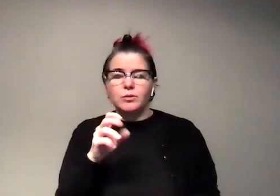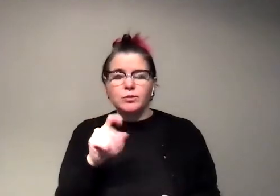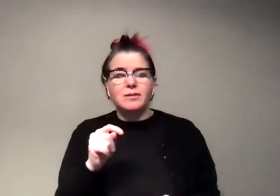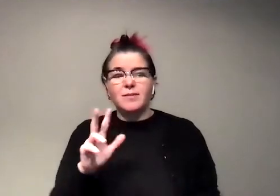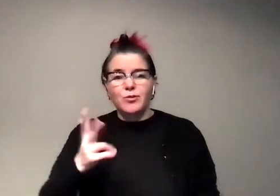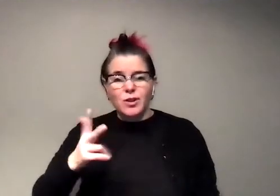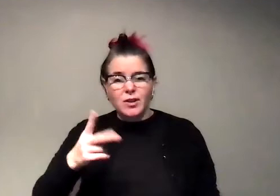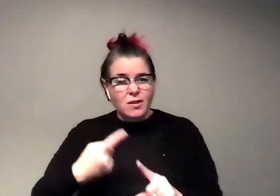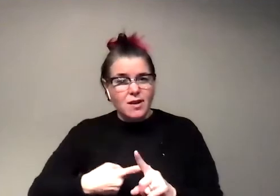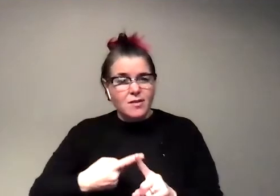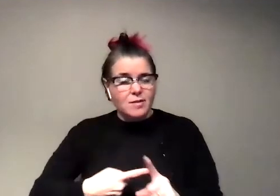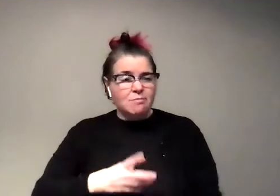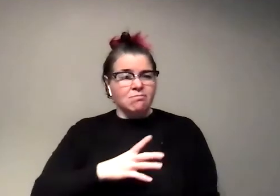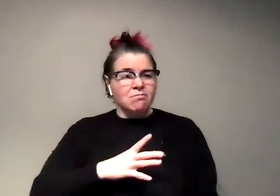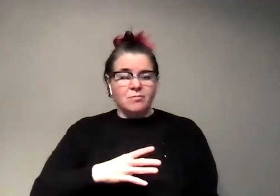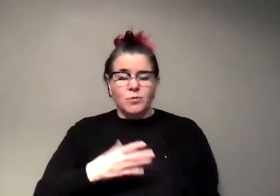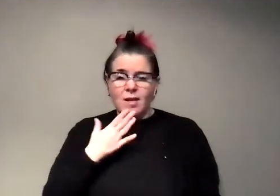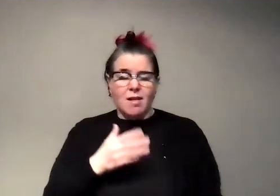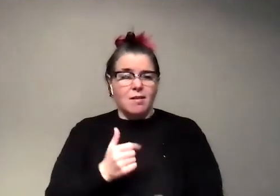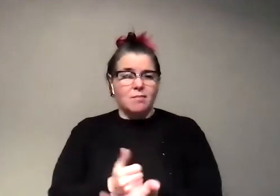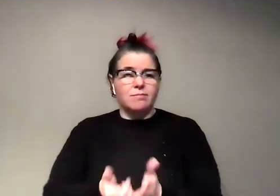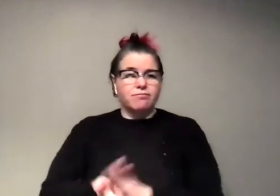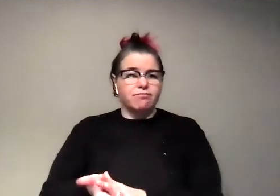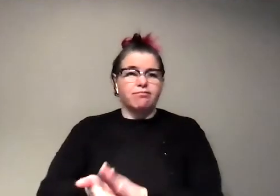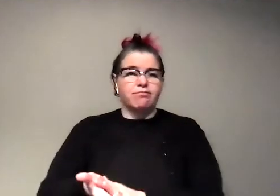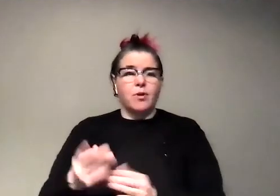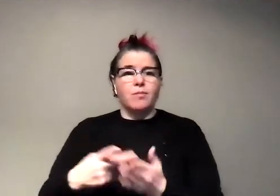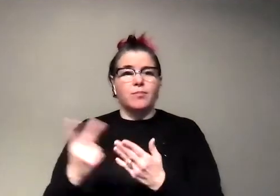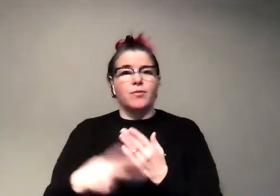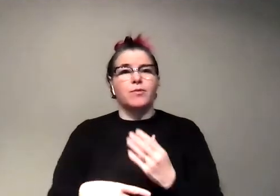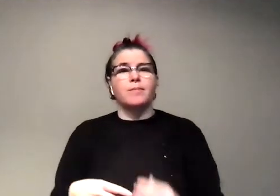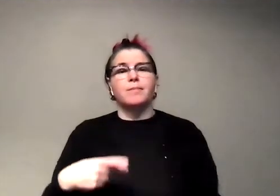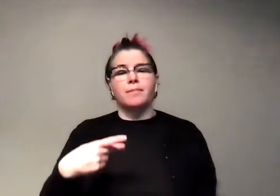that's so helpful to keep this program going. That's